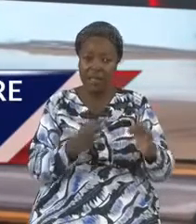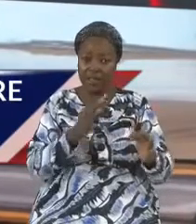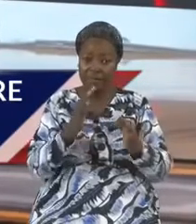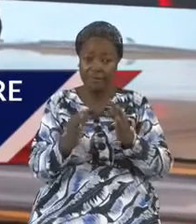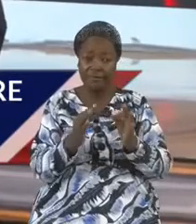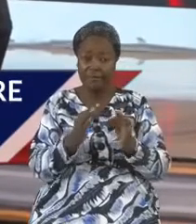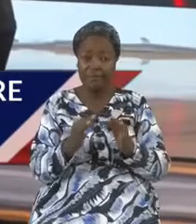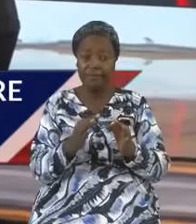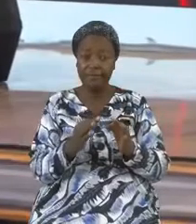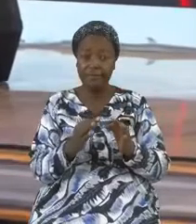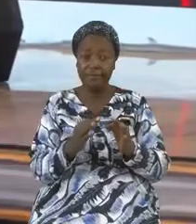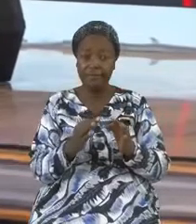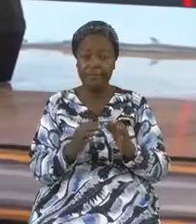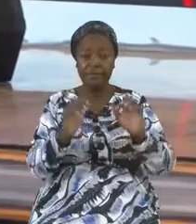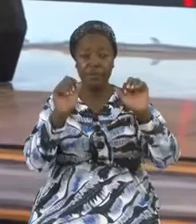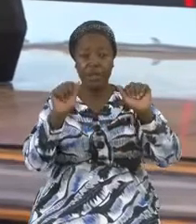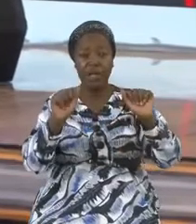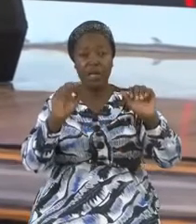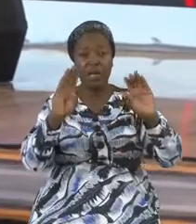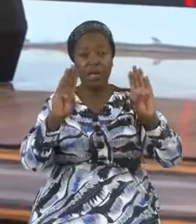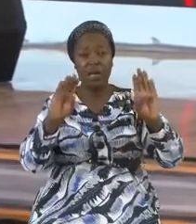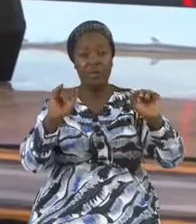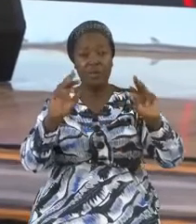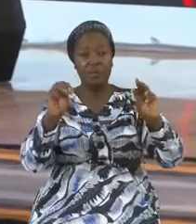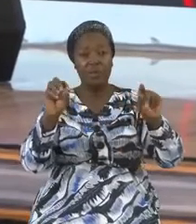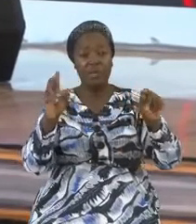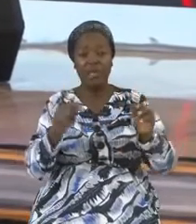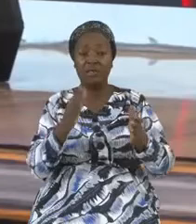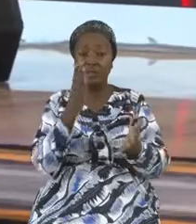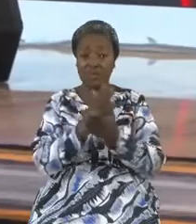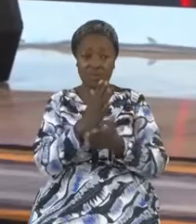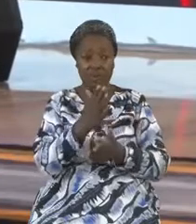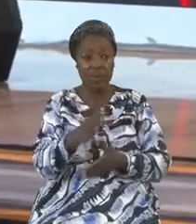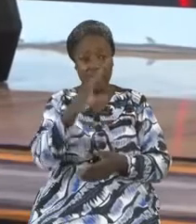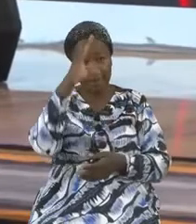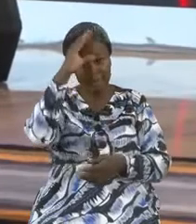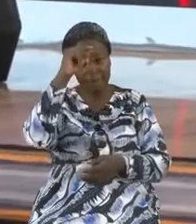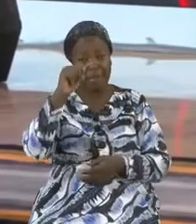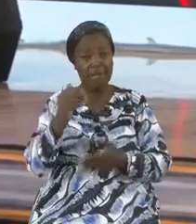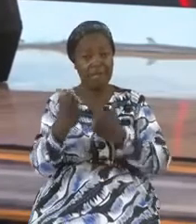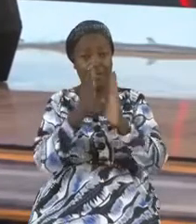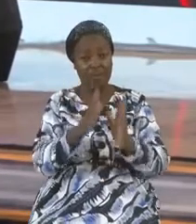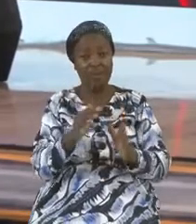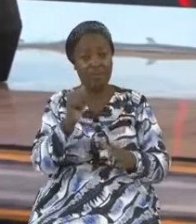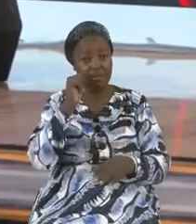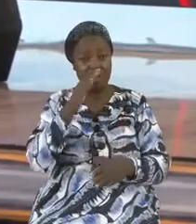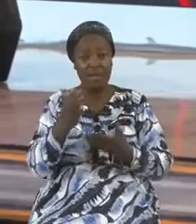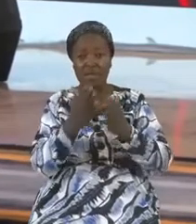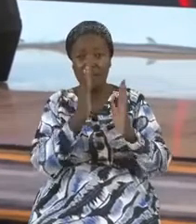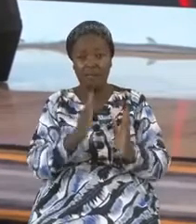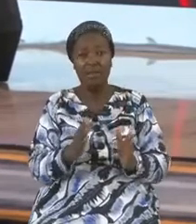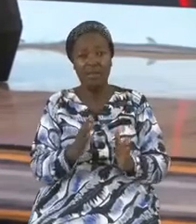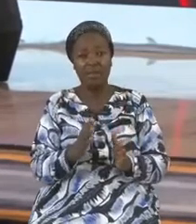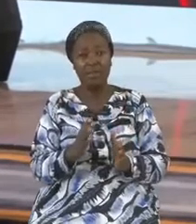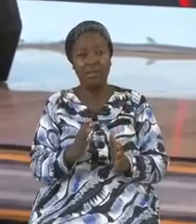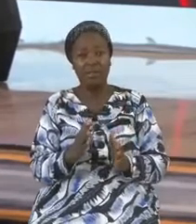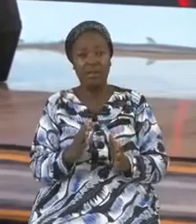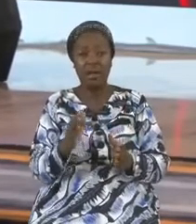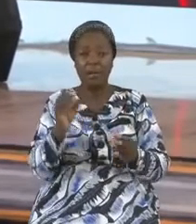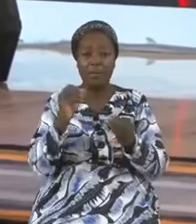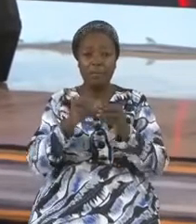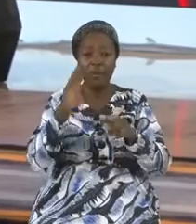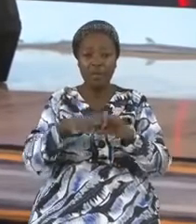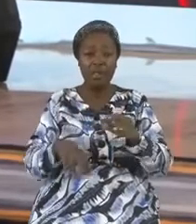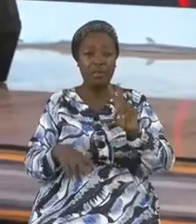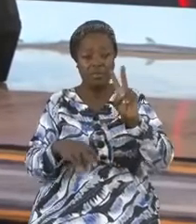Abimelech stopped there, men servants, women servants, more than two men